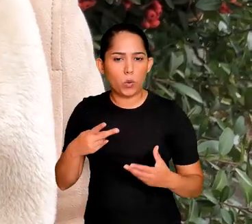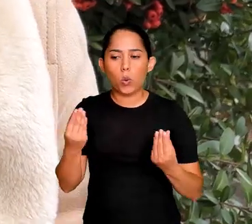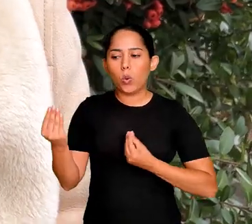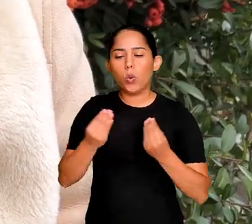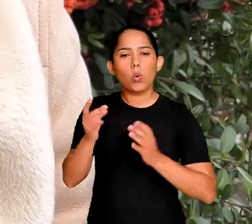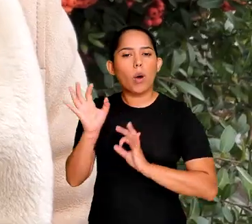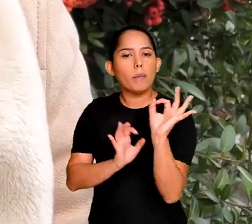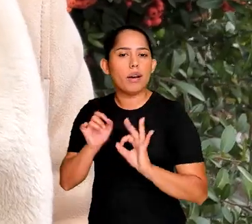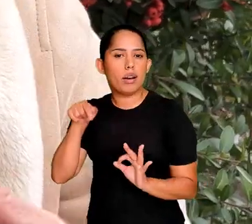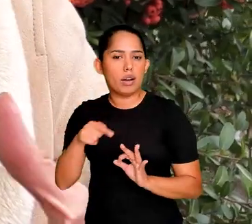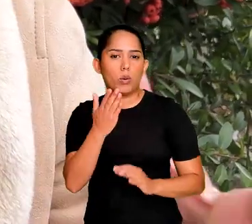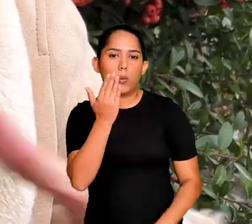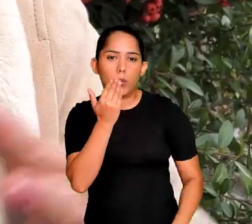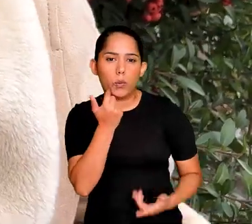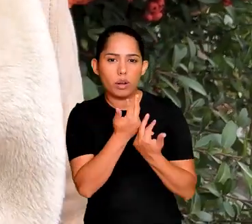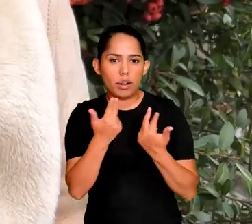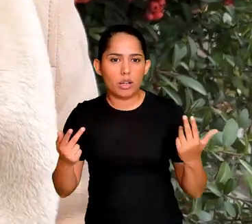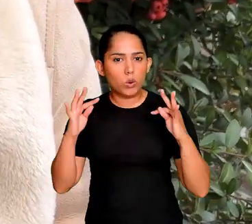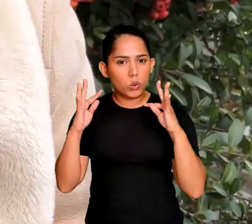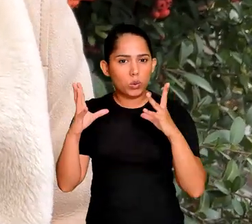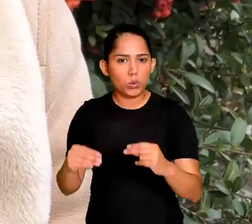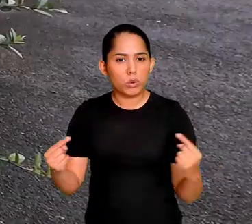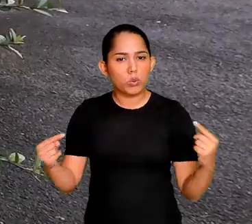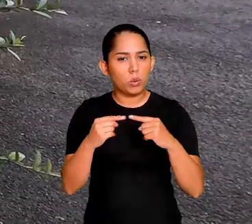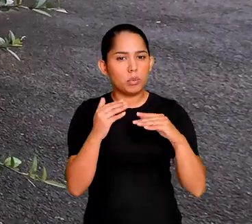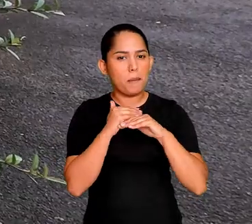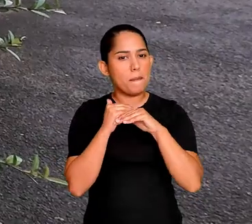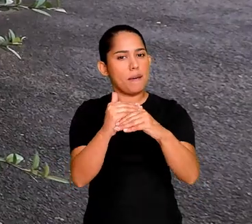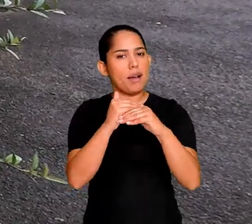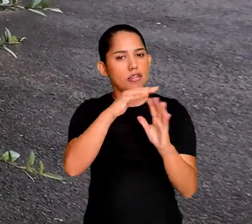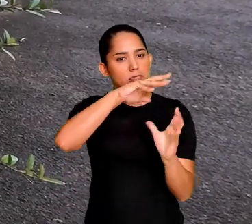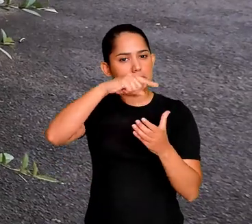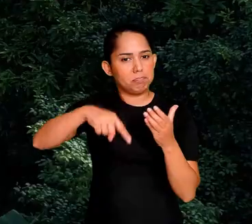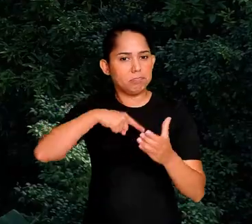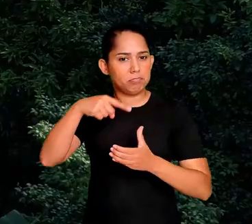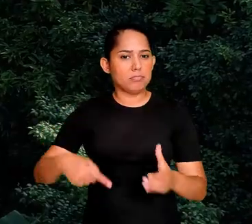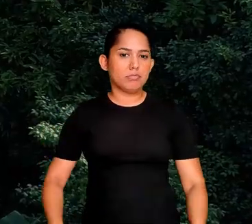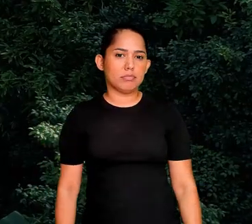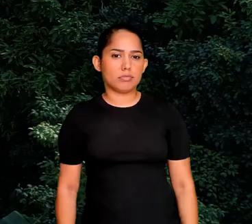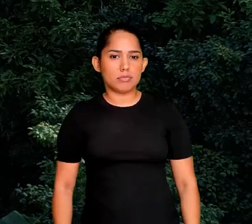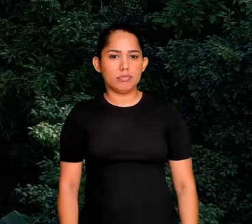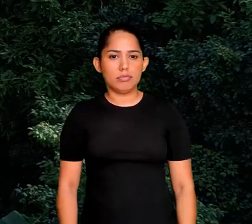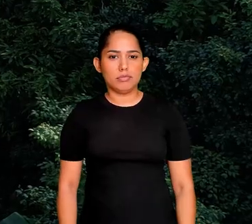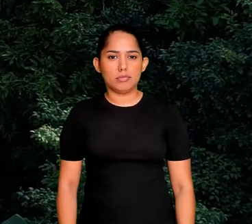to process food. And all of those are part of the international standard.